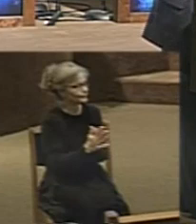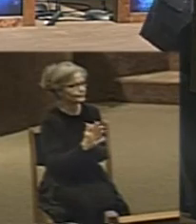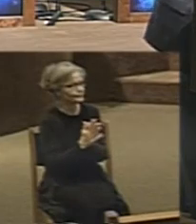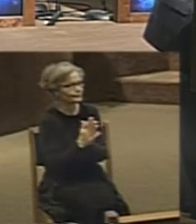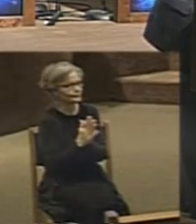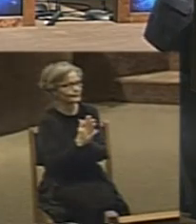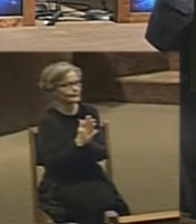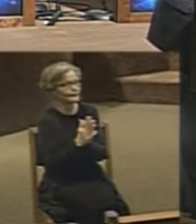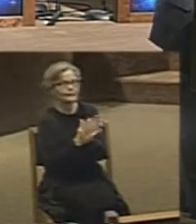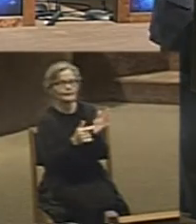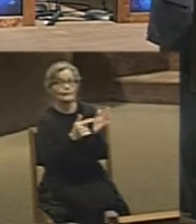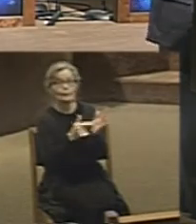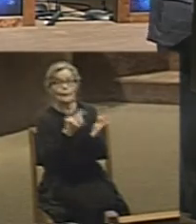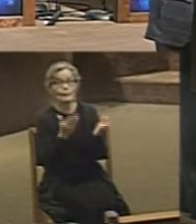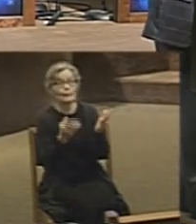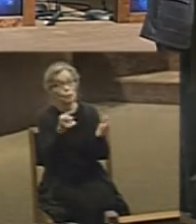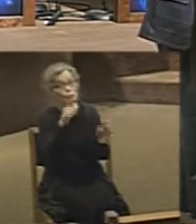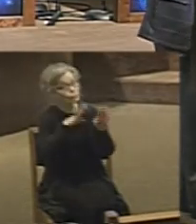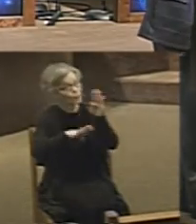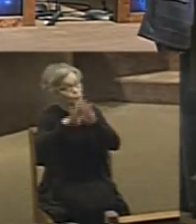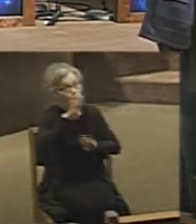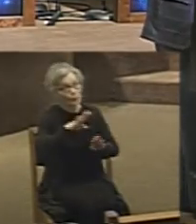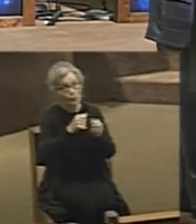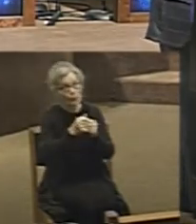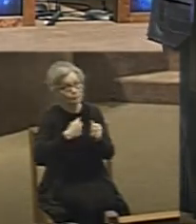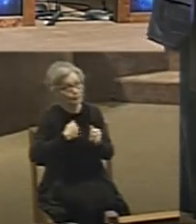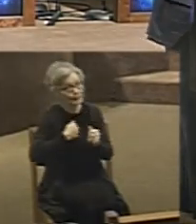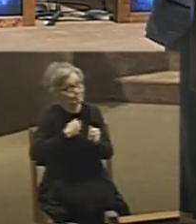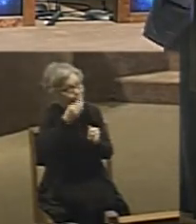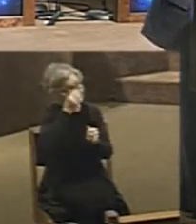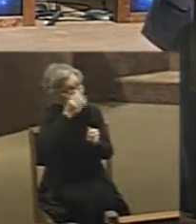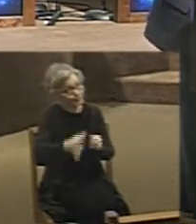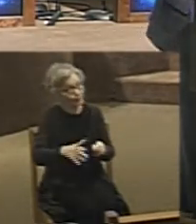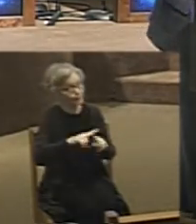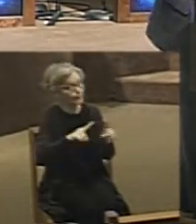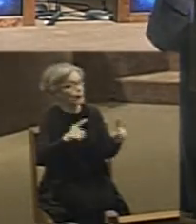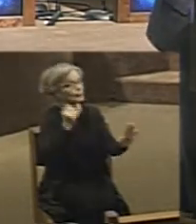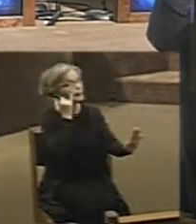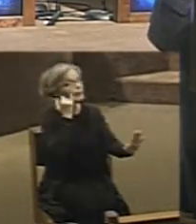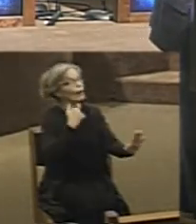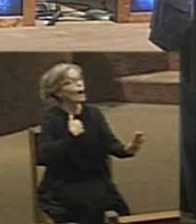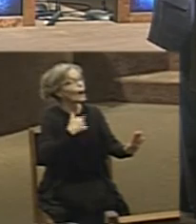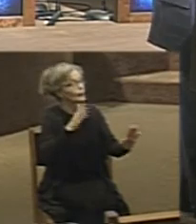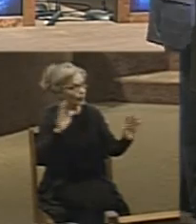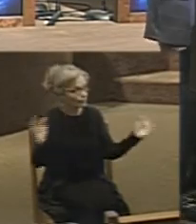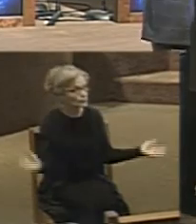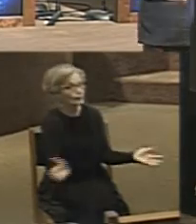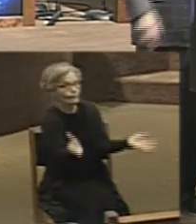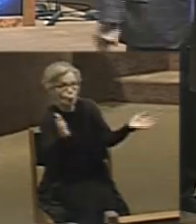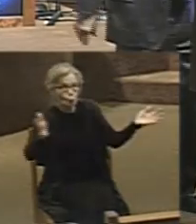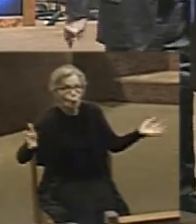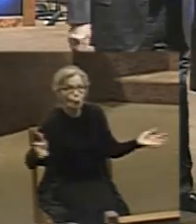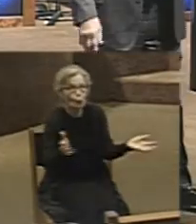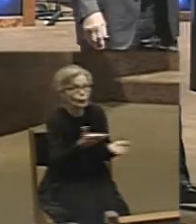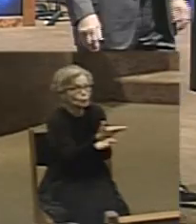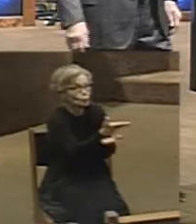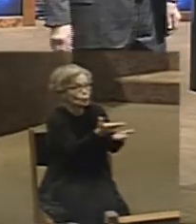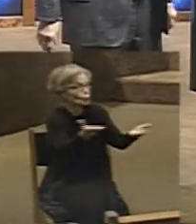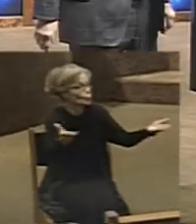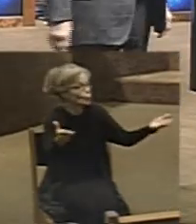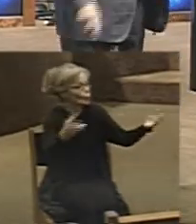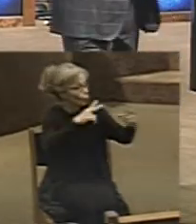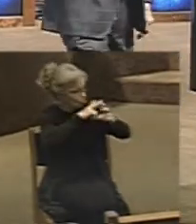get frustrated at me, I don't care. But if something could provoke you to reassess your